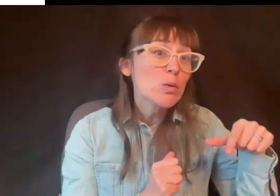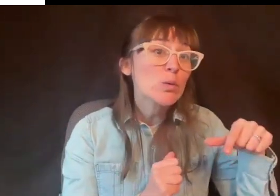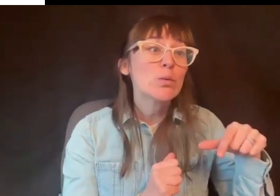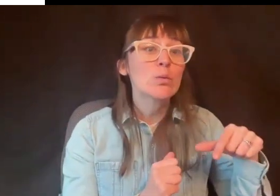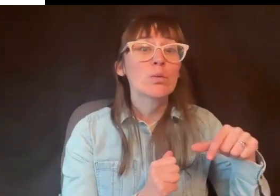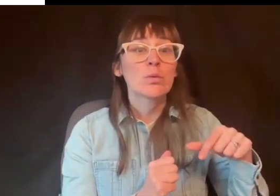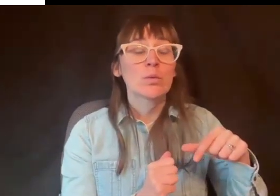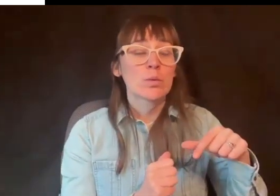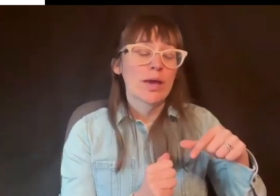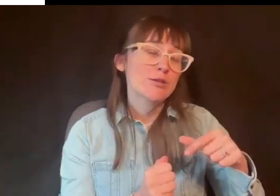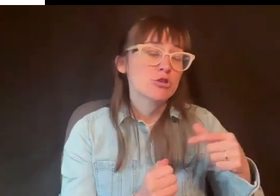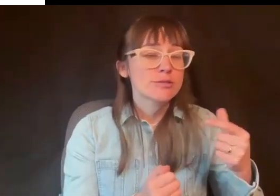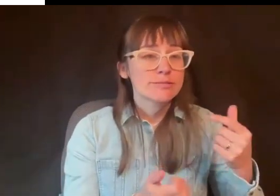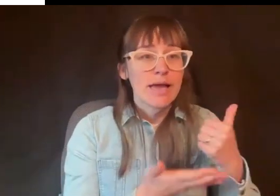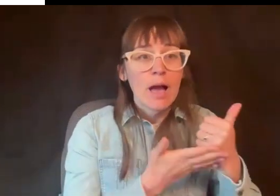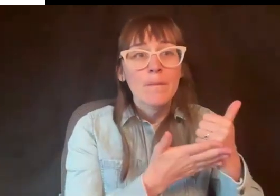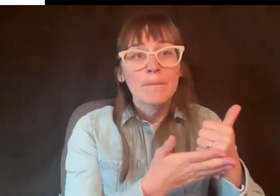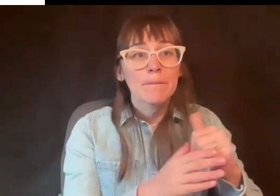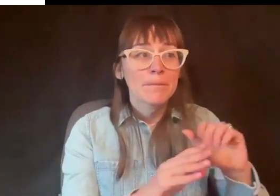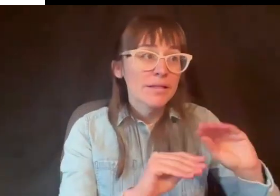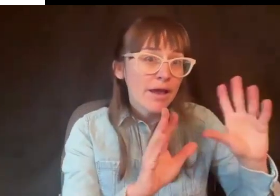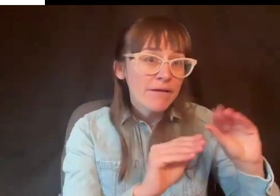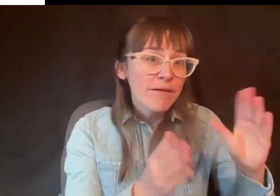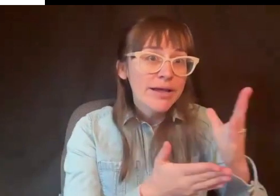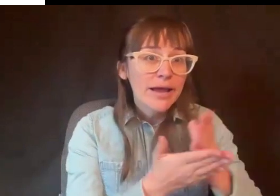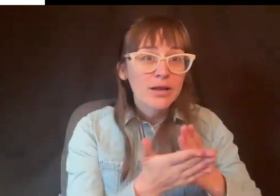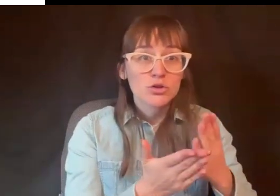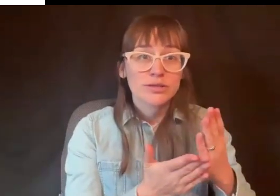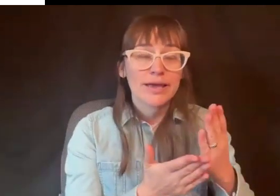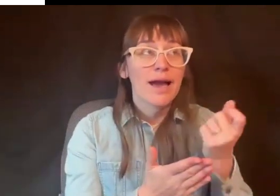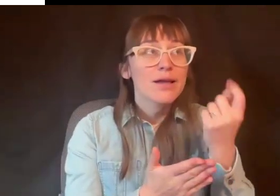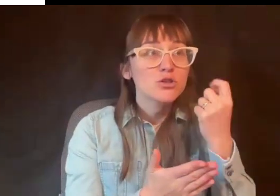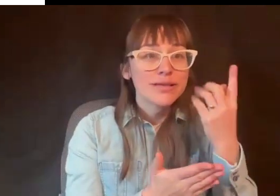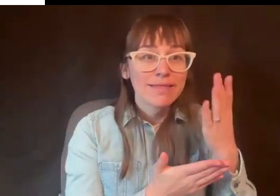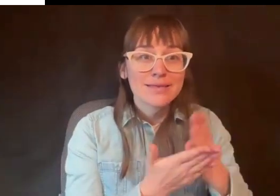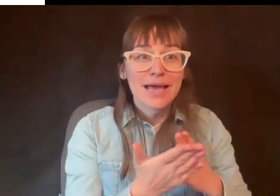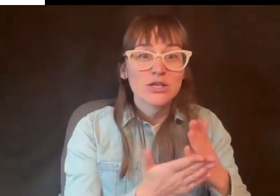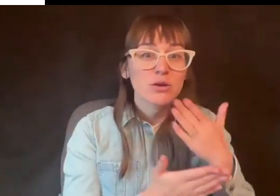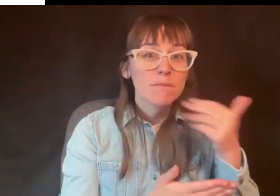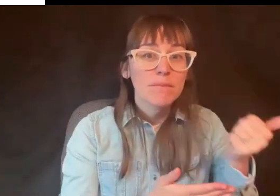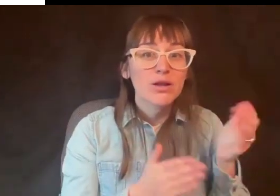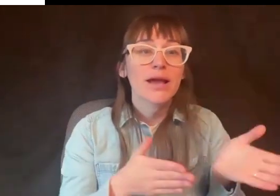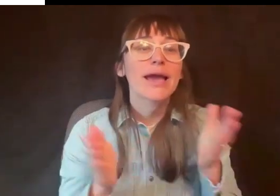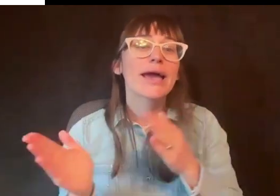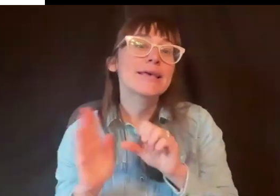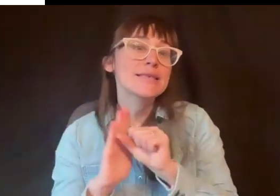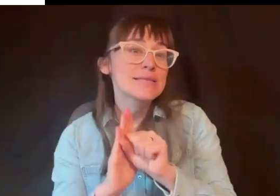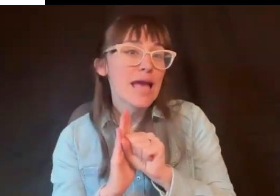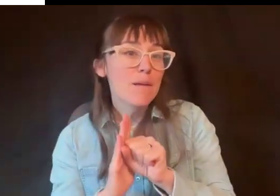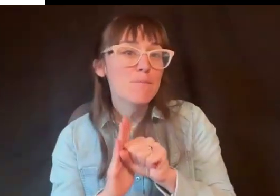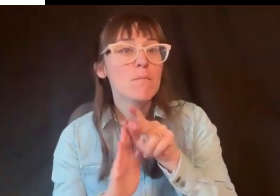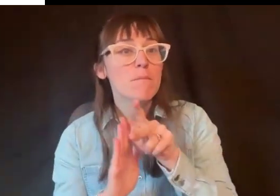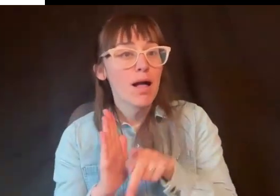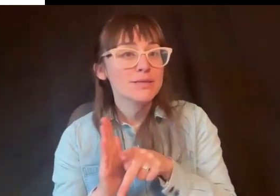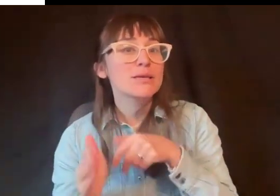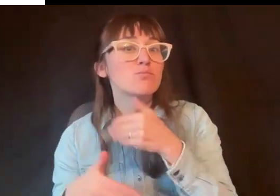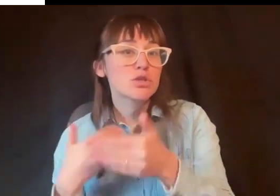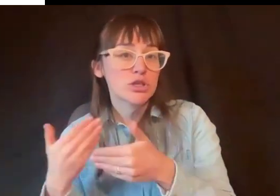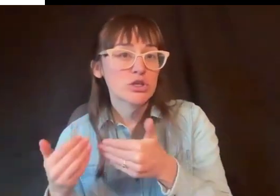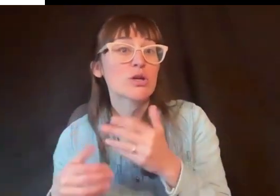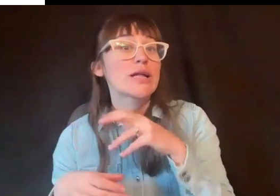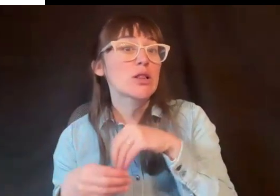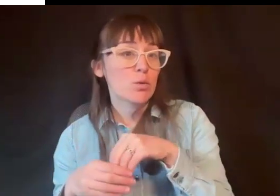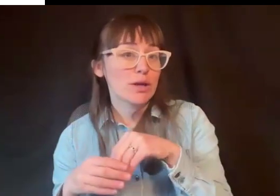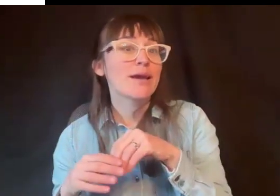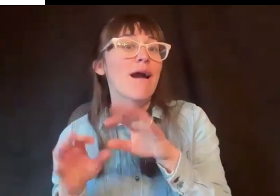understand Section 212, and a sample SUA policy and procedure, including a form for AAAs to